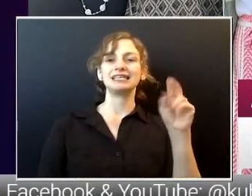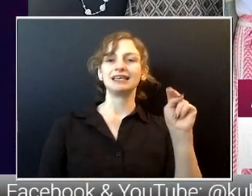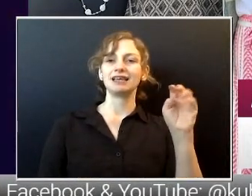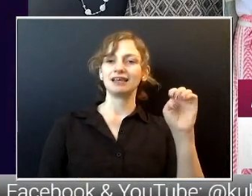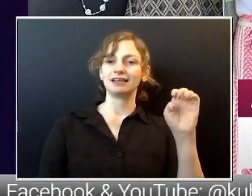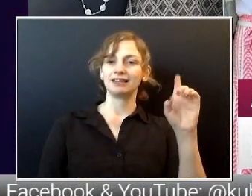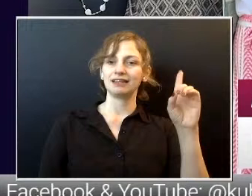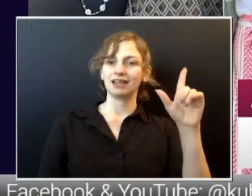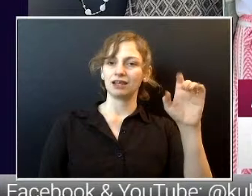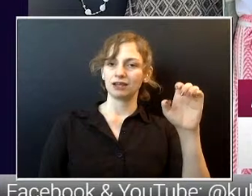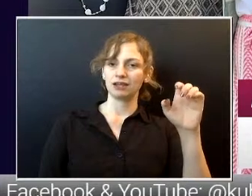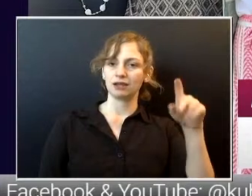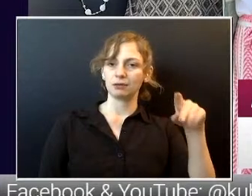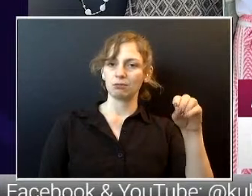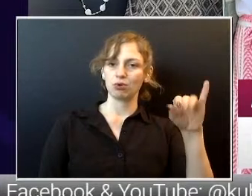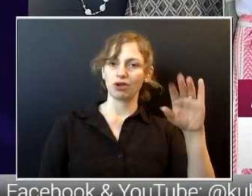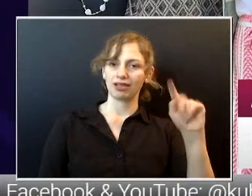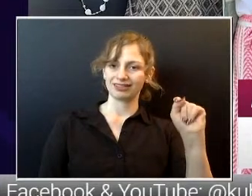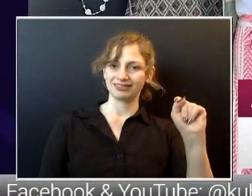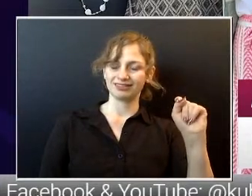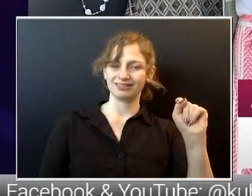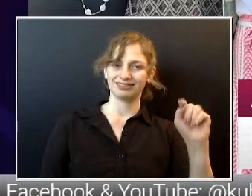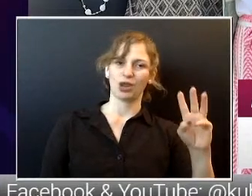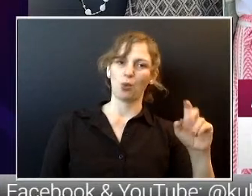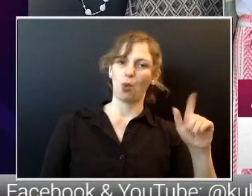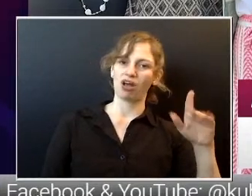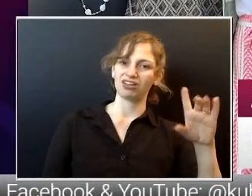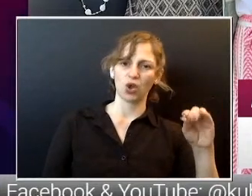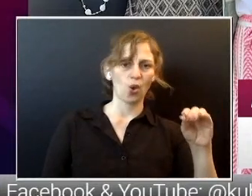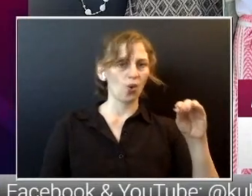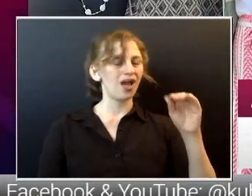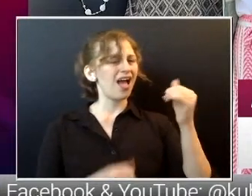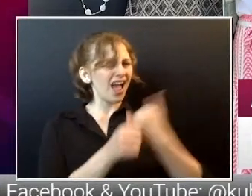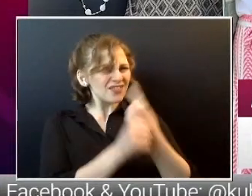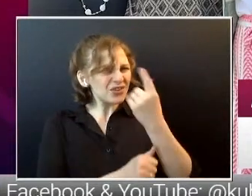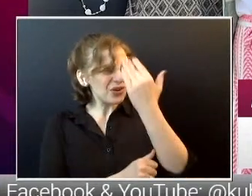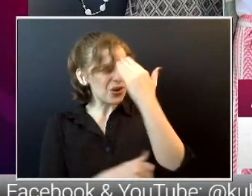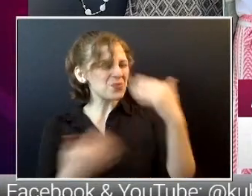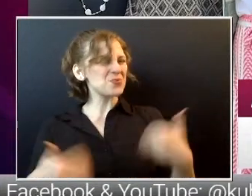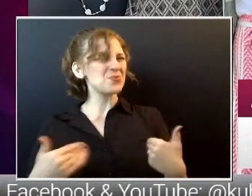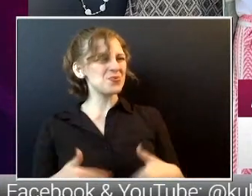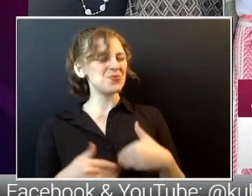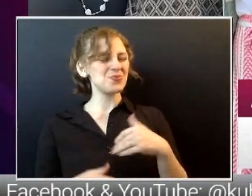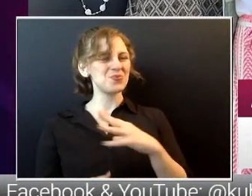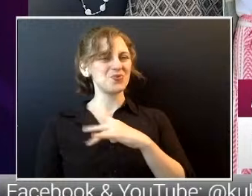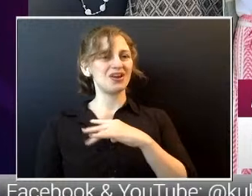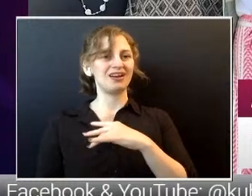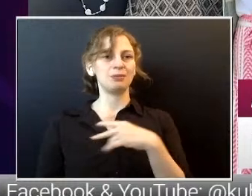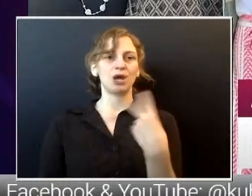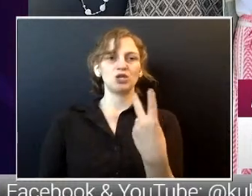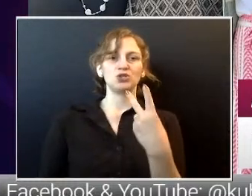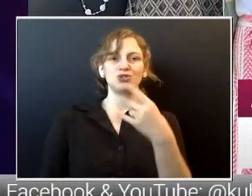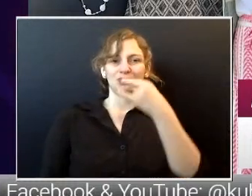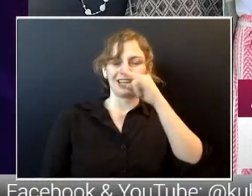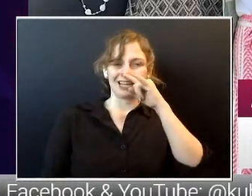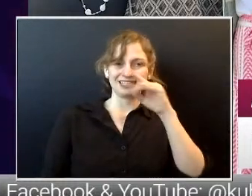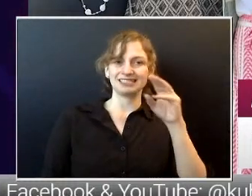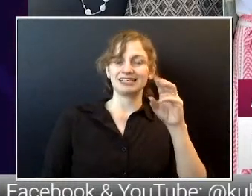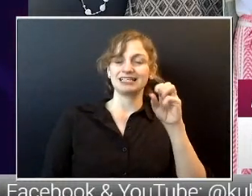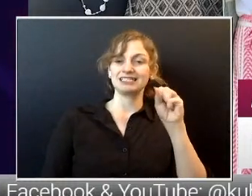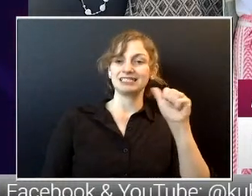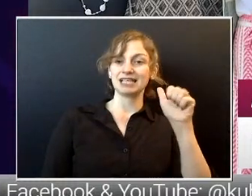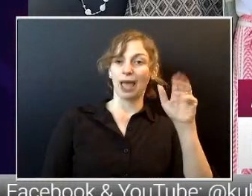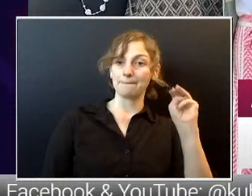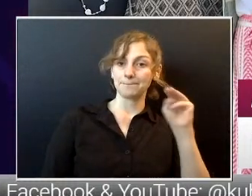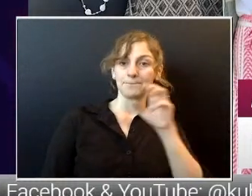what Casey Needlepoint is. Very important place. That's so cool. And then tell us about your my 2 kids, Sam, who's 27, and